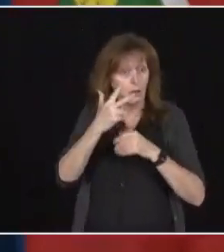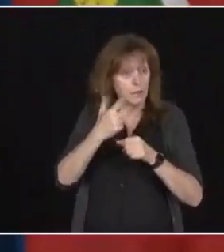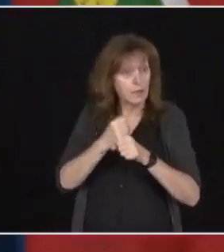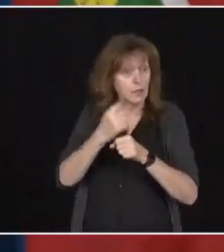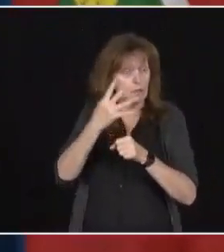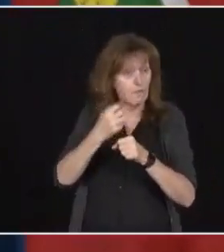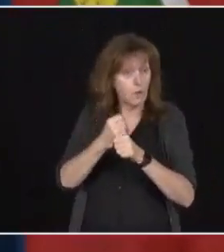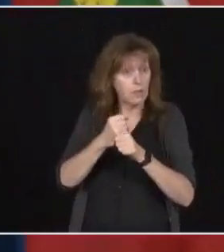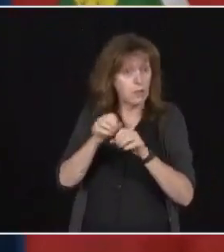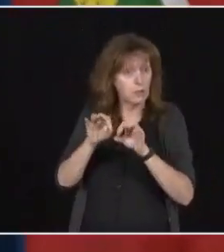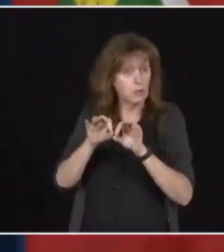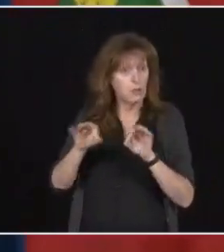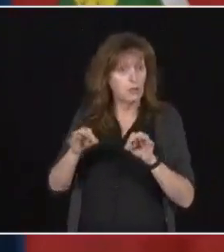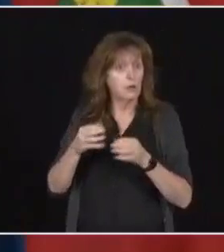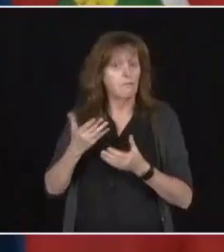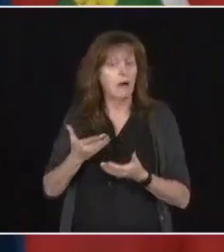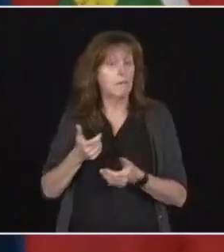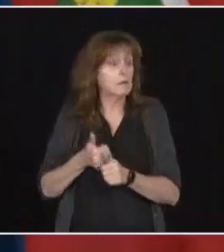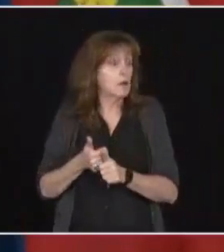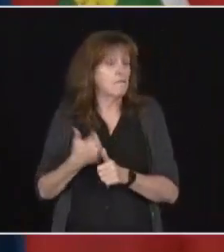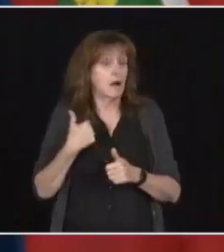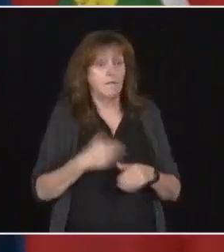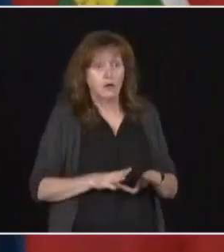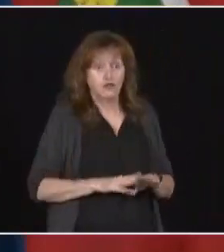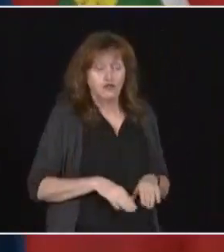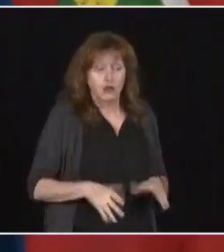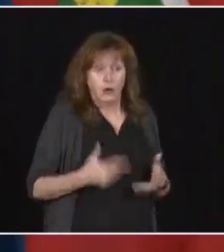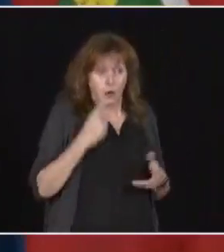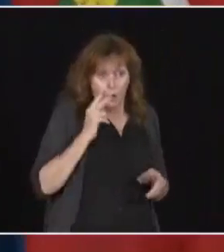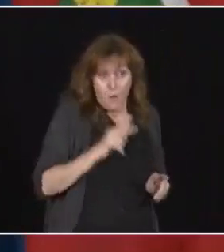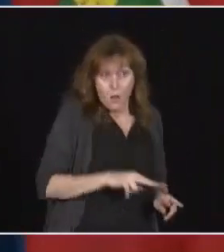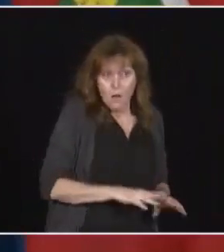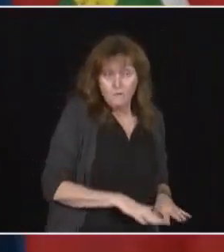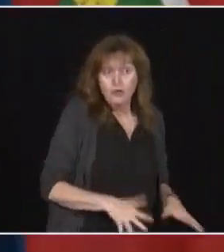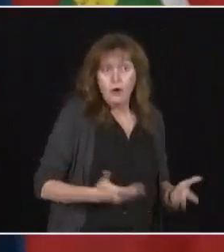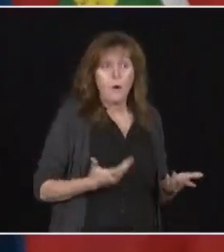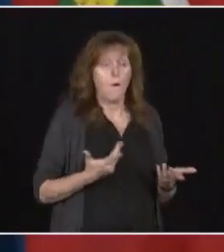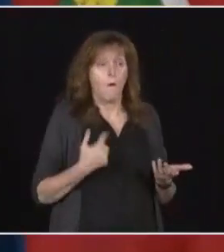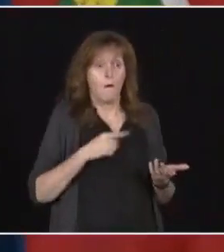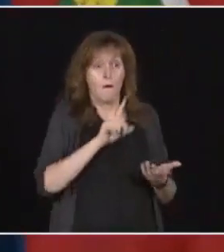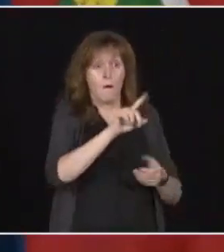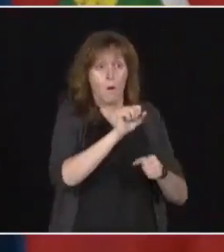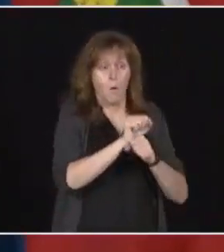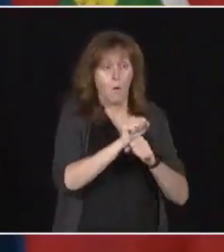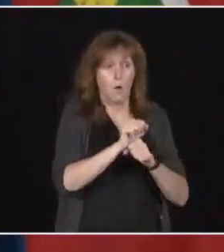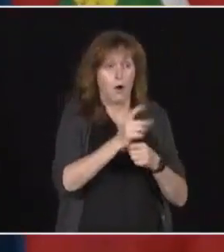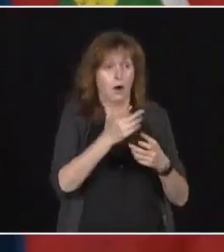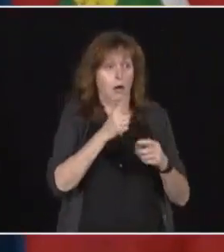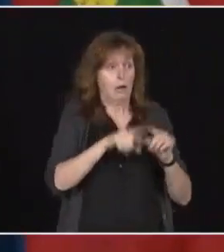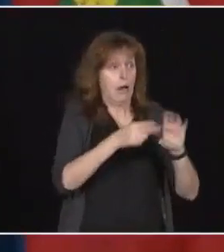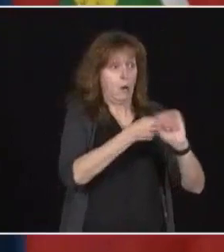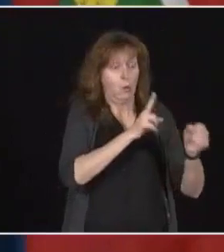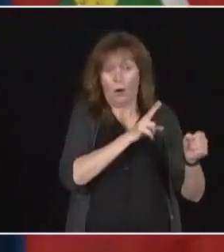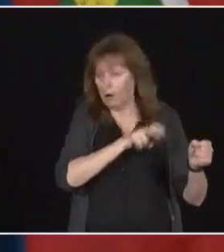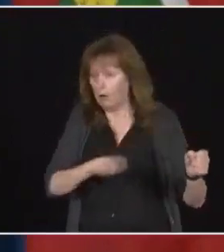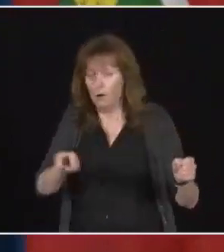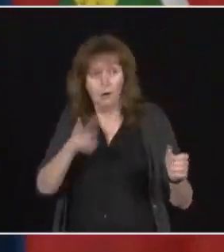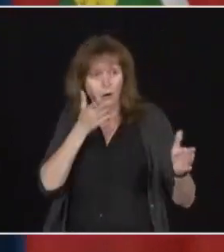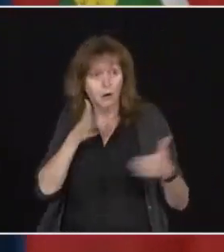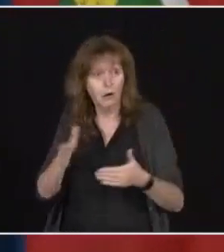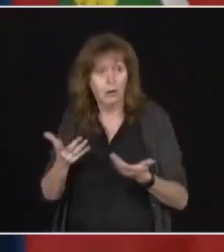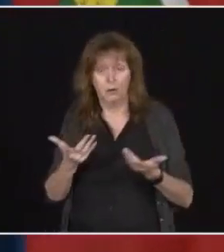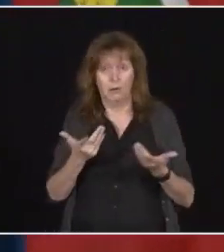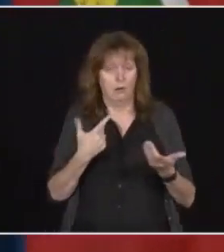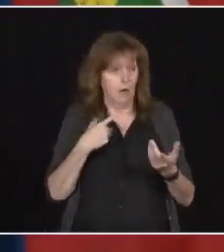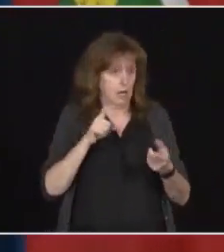have children at home that they must continue to feed, jobs that they must continue to go to so that they can feed their children and pay their rent?